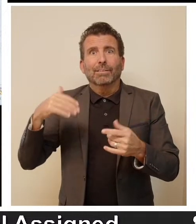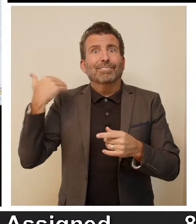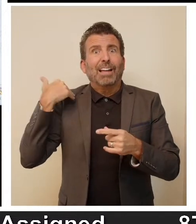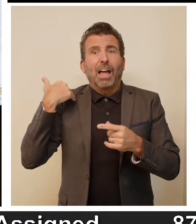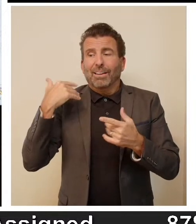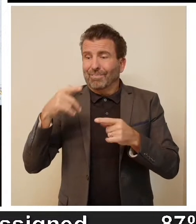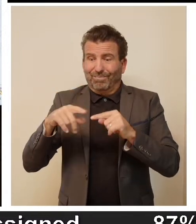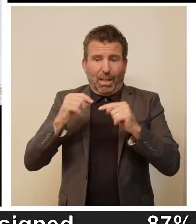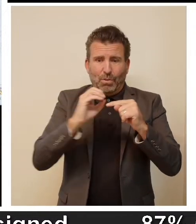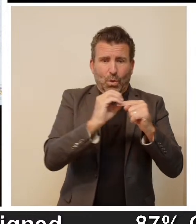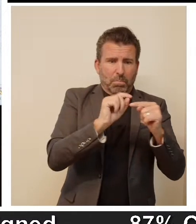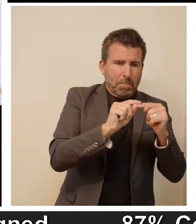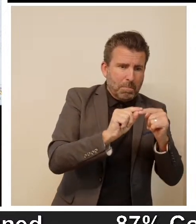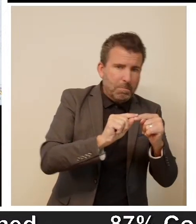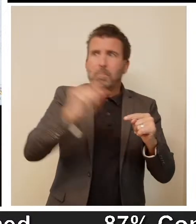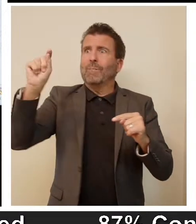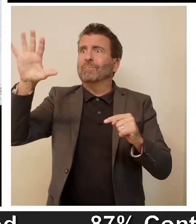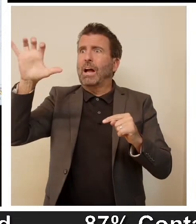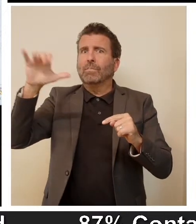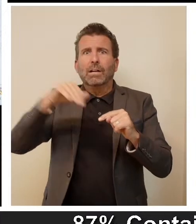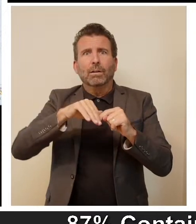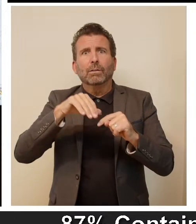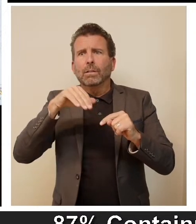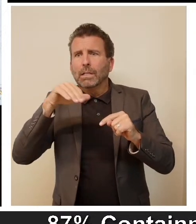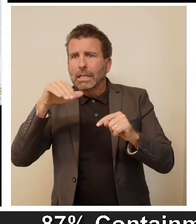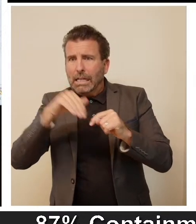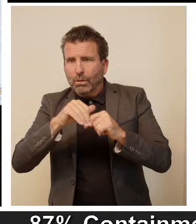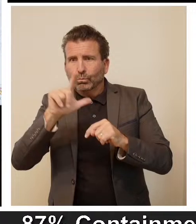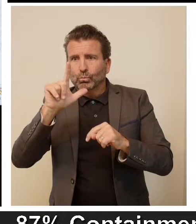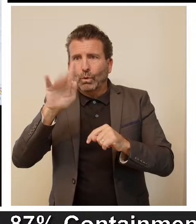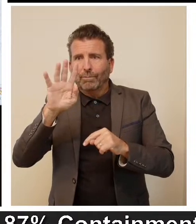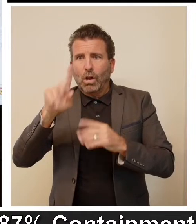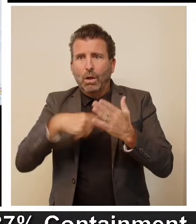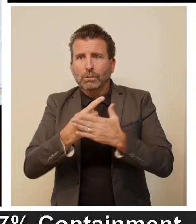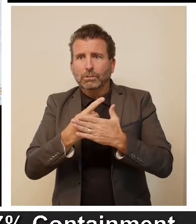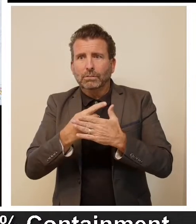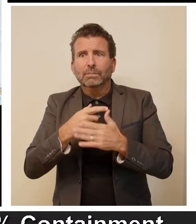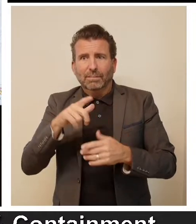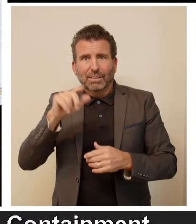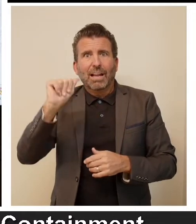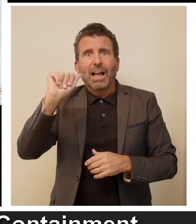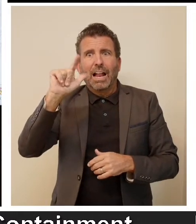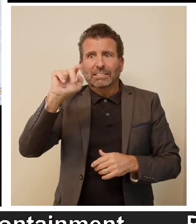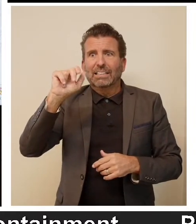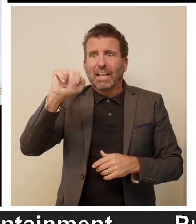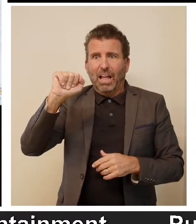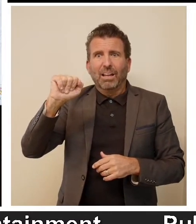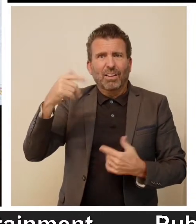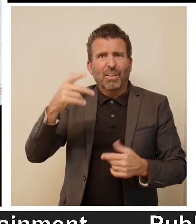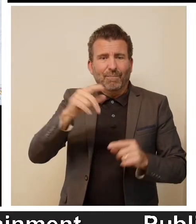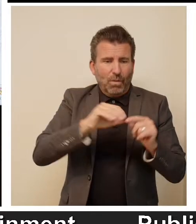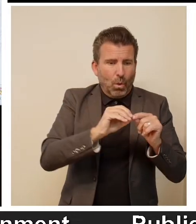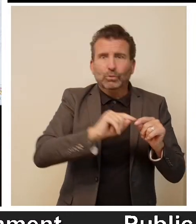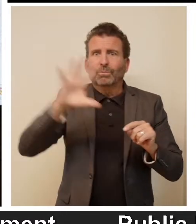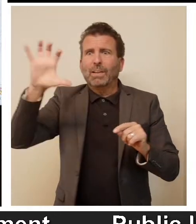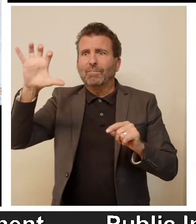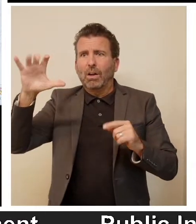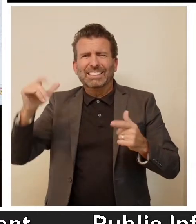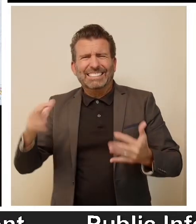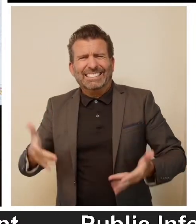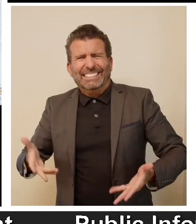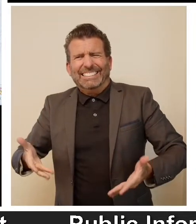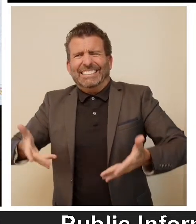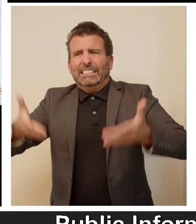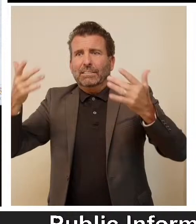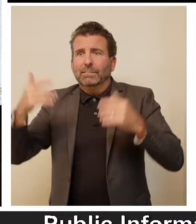total number to 3,040. These are in the Sierra Madre, Altadena, and Pasadena areas. We will continue to restore services